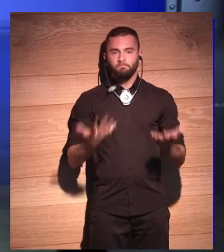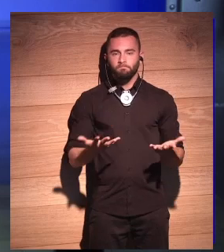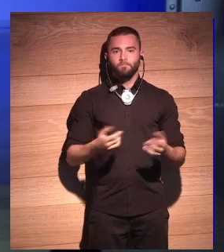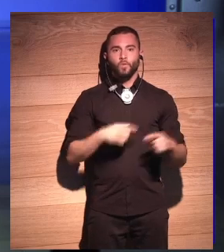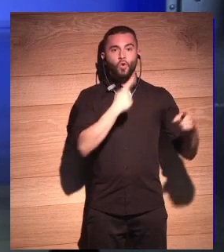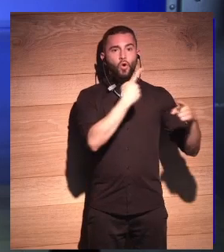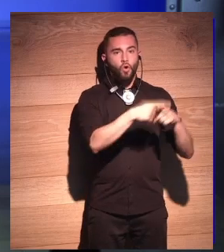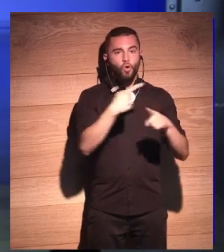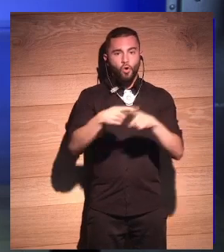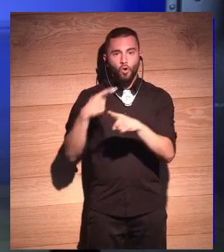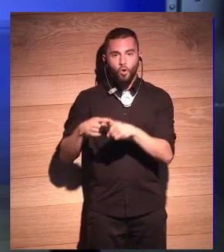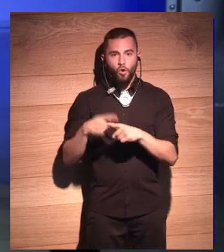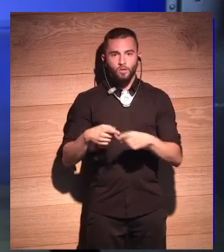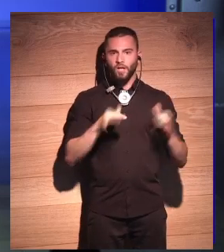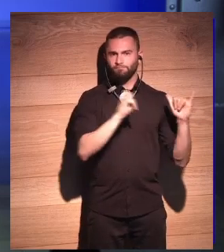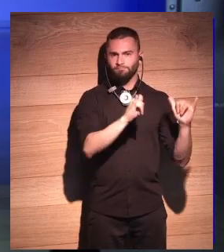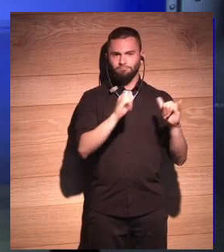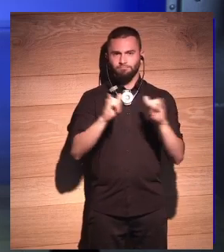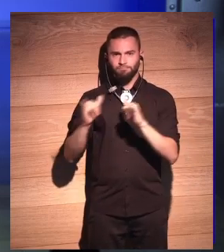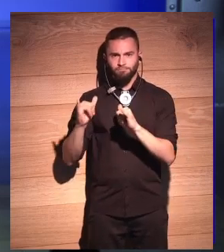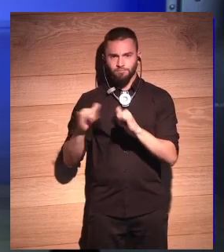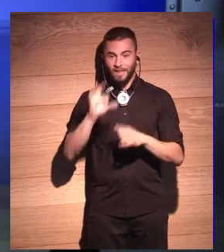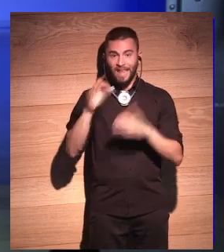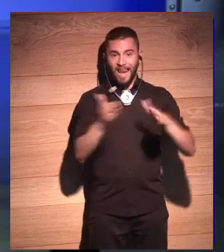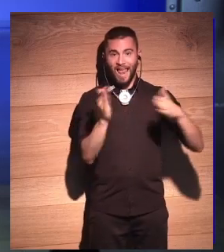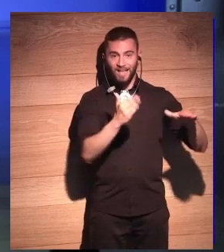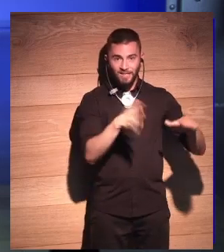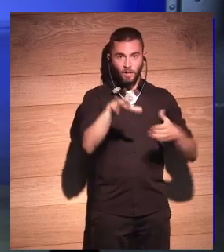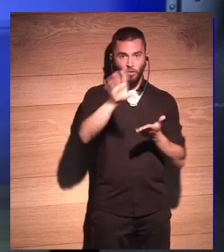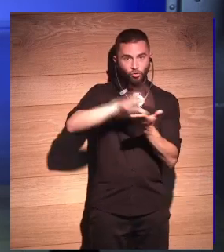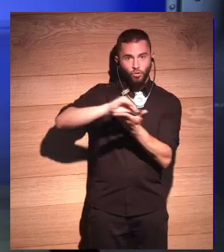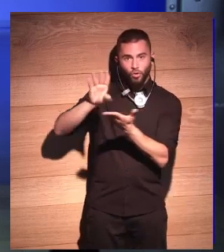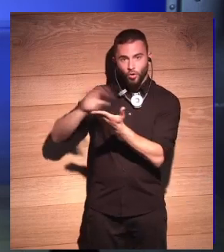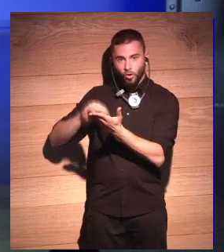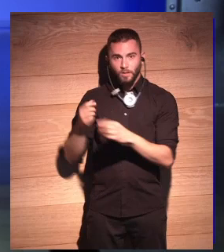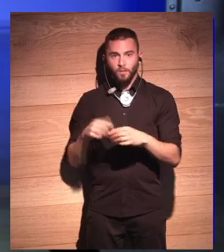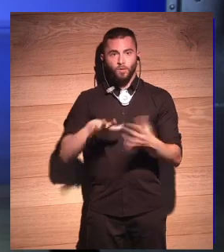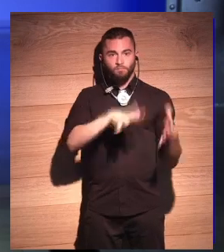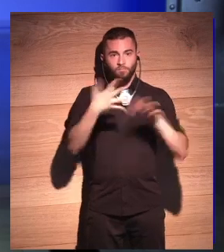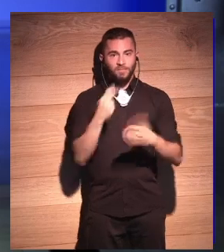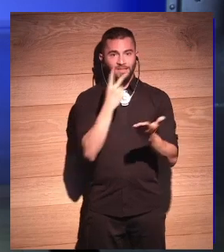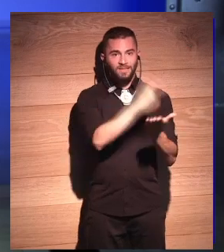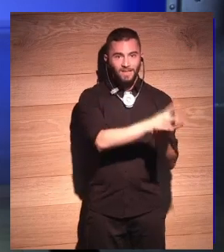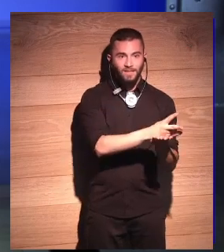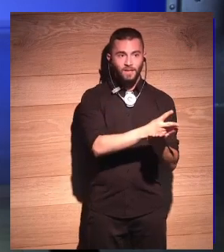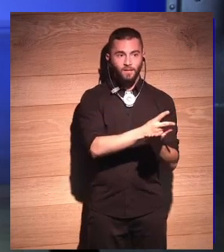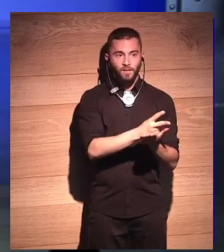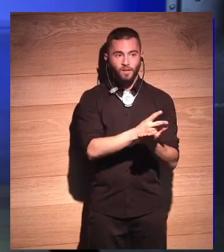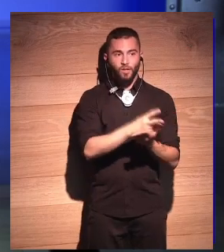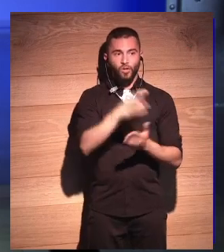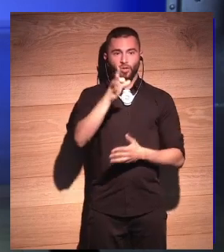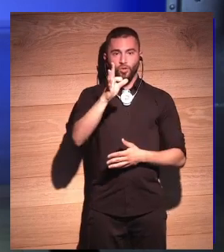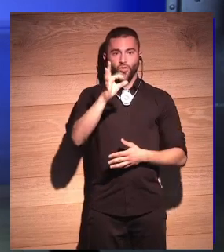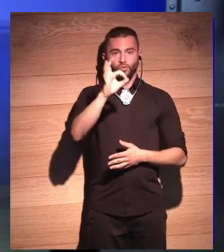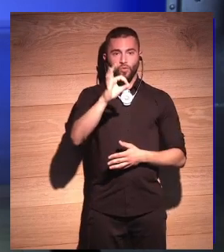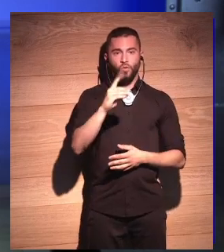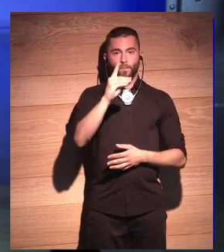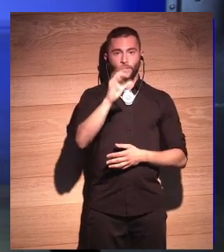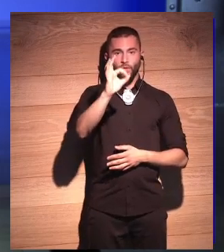and turn them into a series of challenges. You carry around this little to-do list, and not hot dog only makes sense if you've seen the